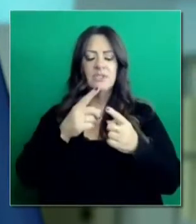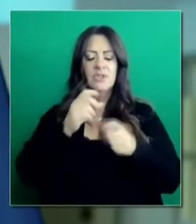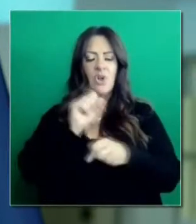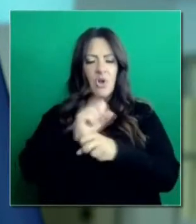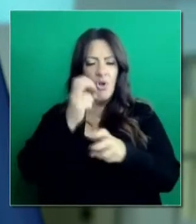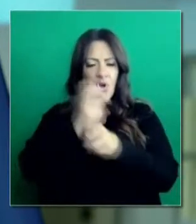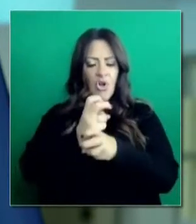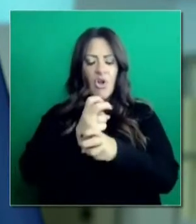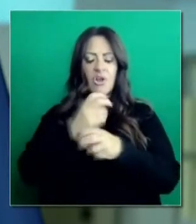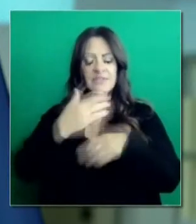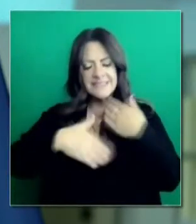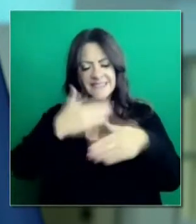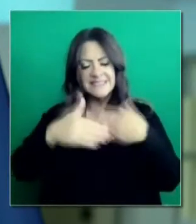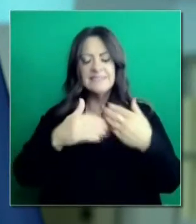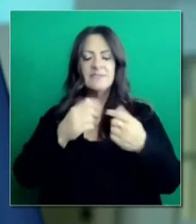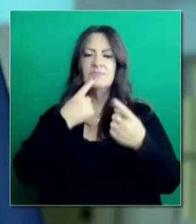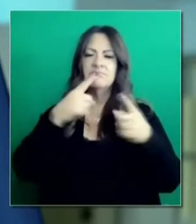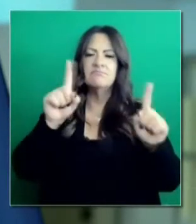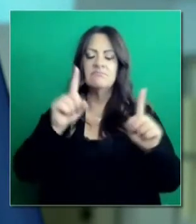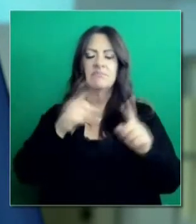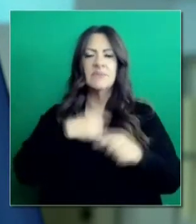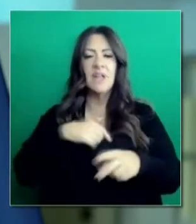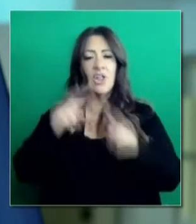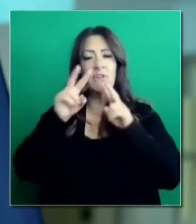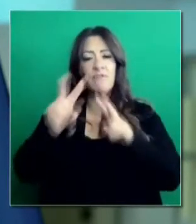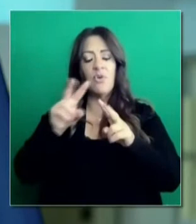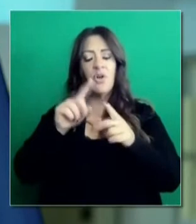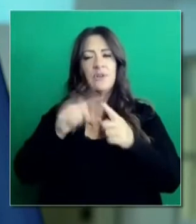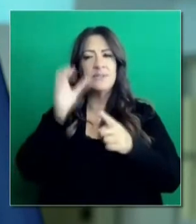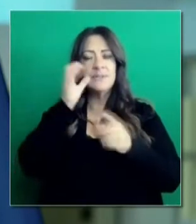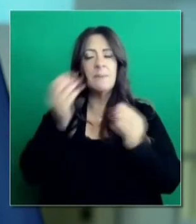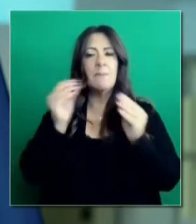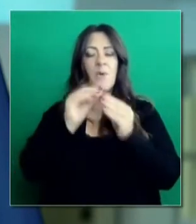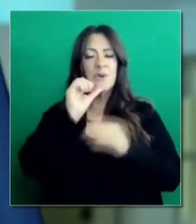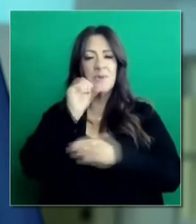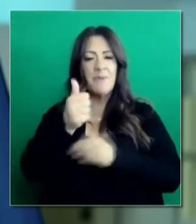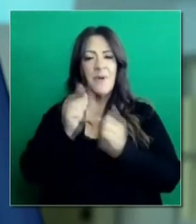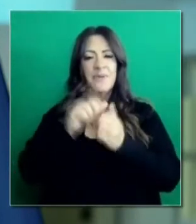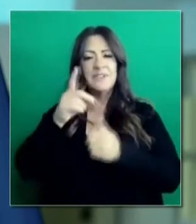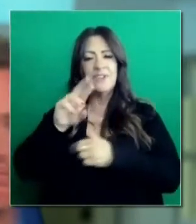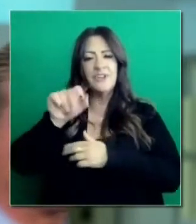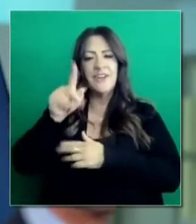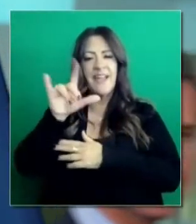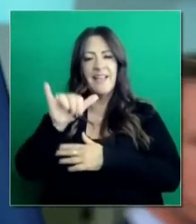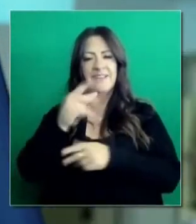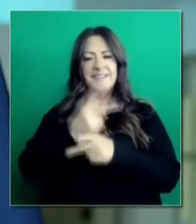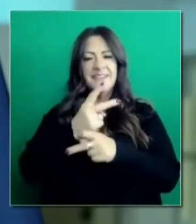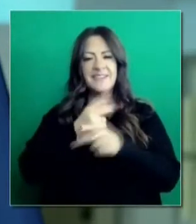and look forward to hearing from him tomorrow, as I hope all of you do as well. Take care, everybody.